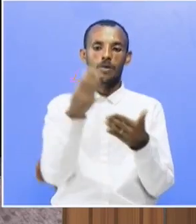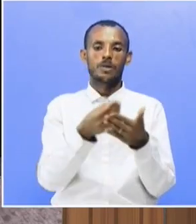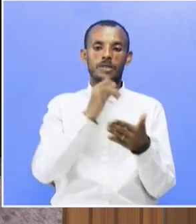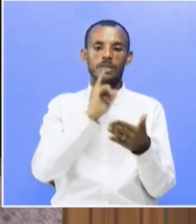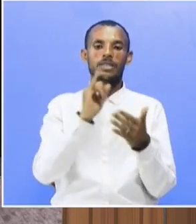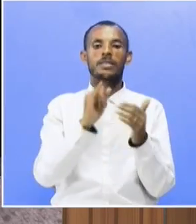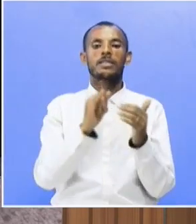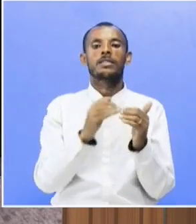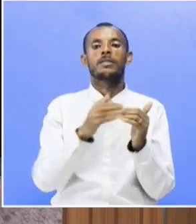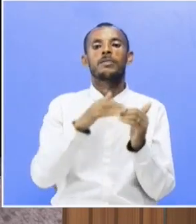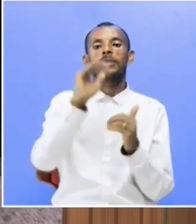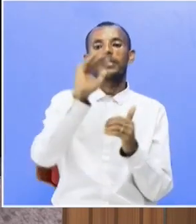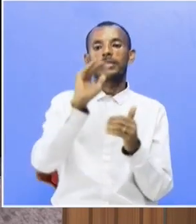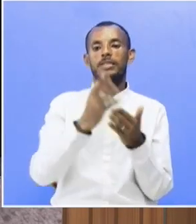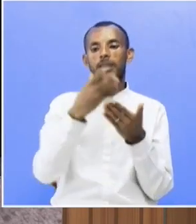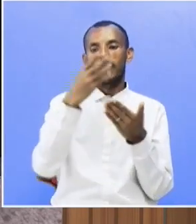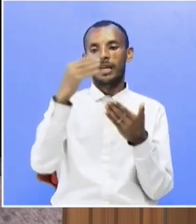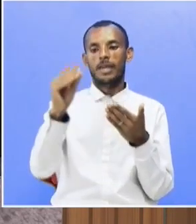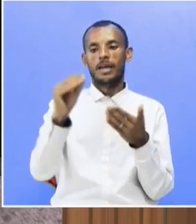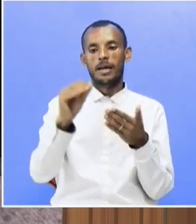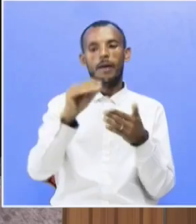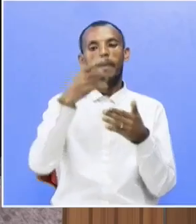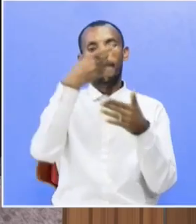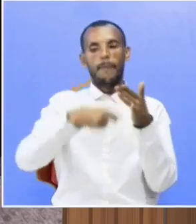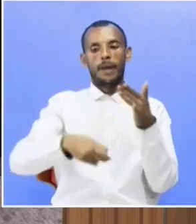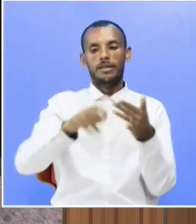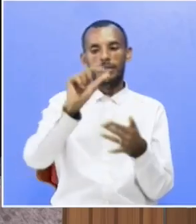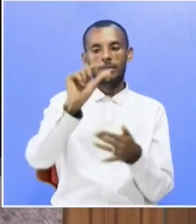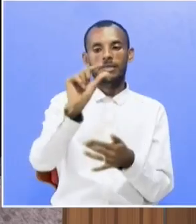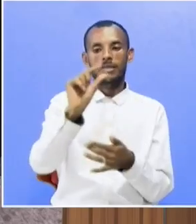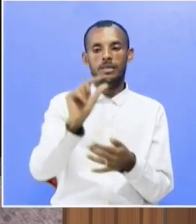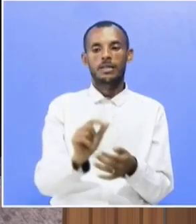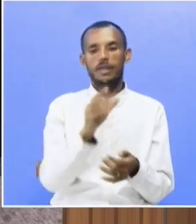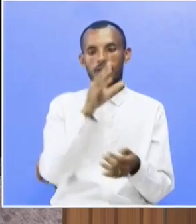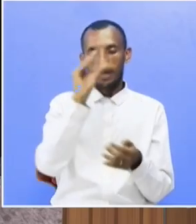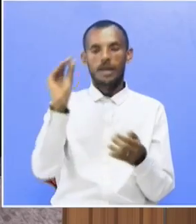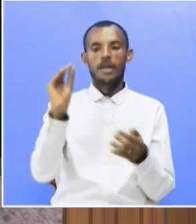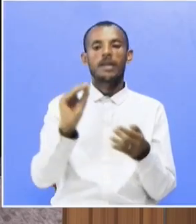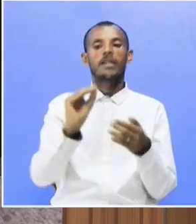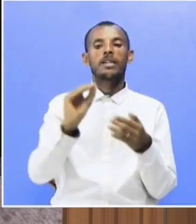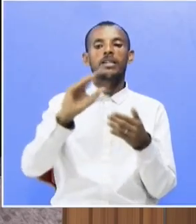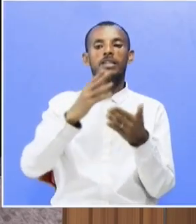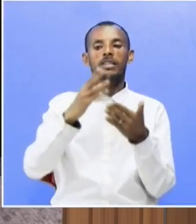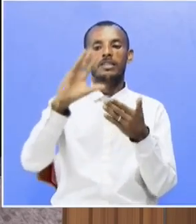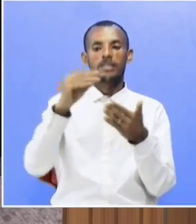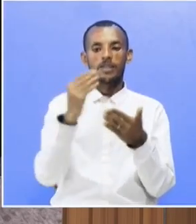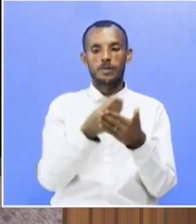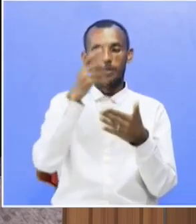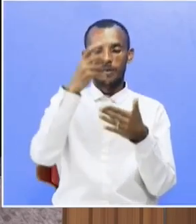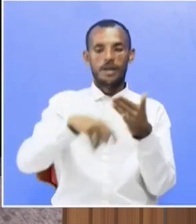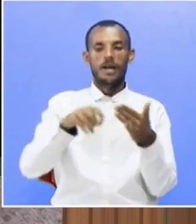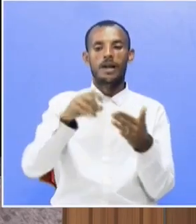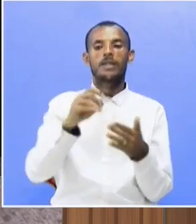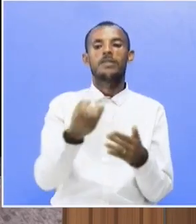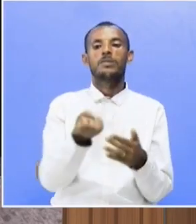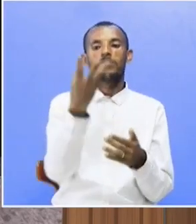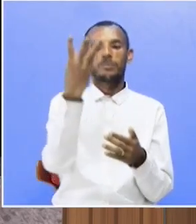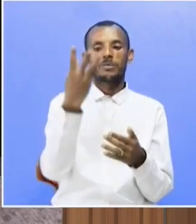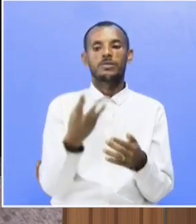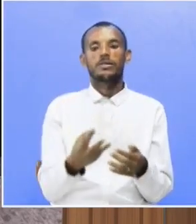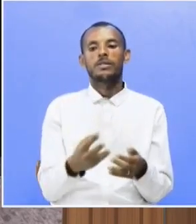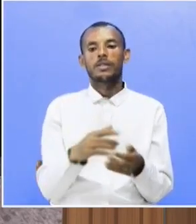So the selling price is smaller, or the cost price is bigger since he has a loss.